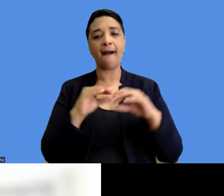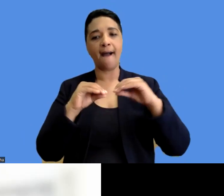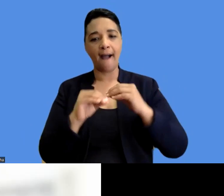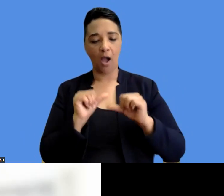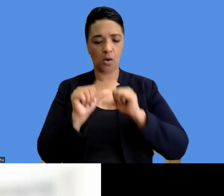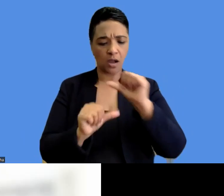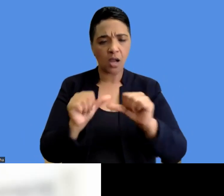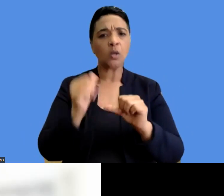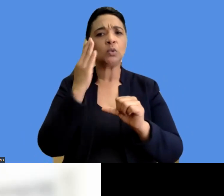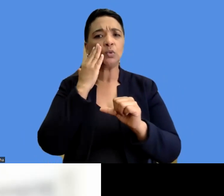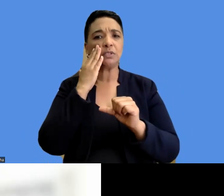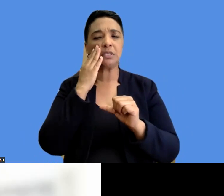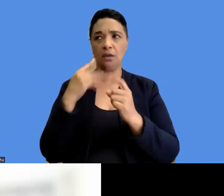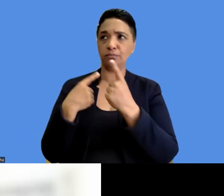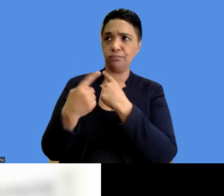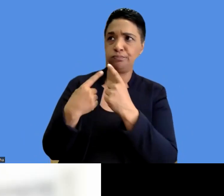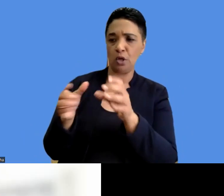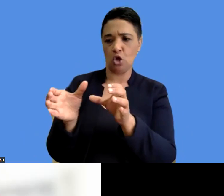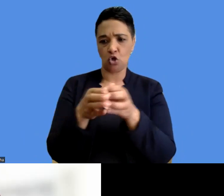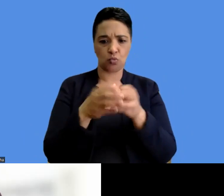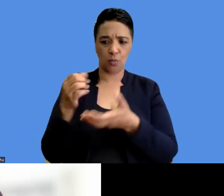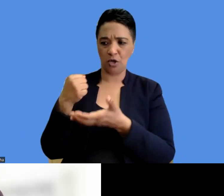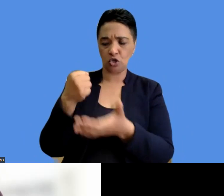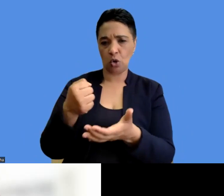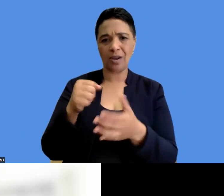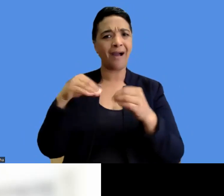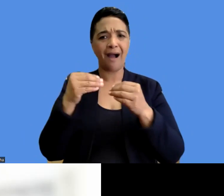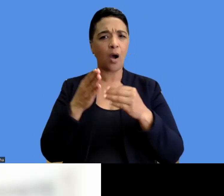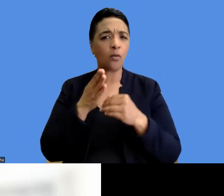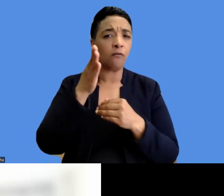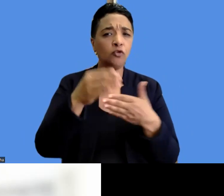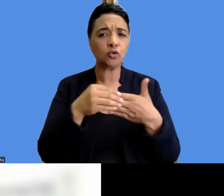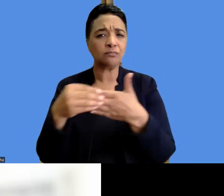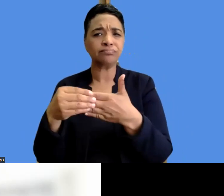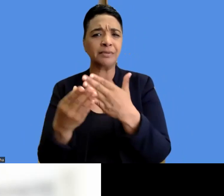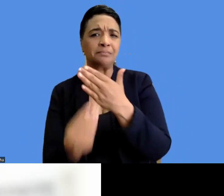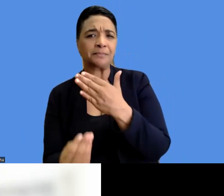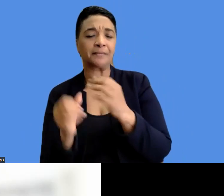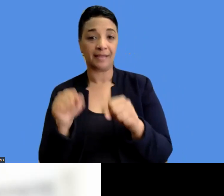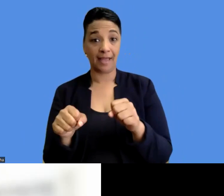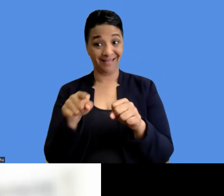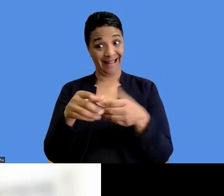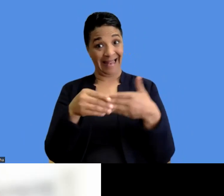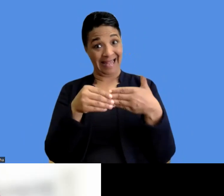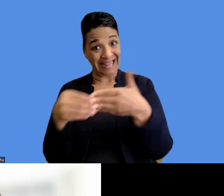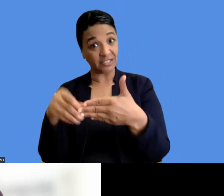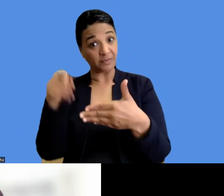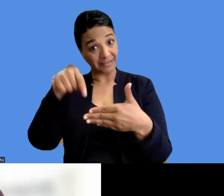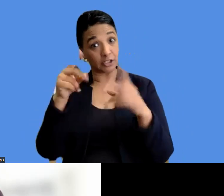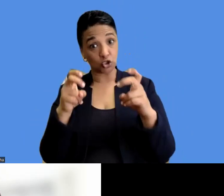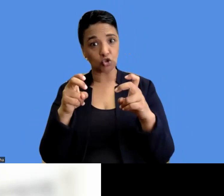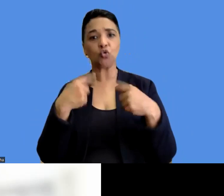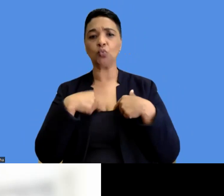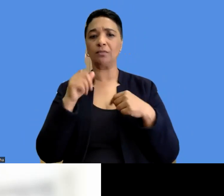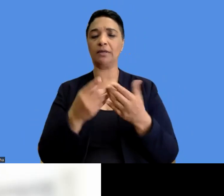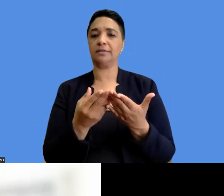forward. I think addressing the humanitarian leadership will be the key here. And in all of this, we of course work very closely